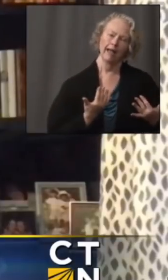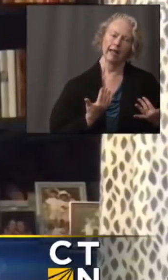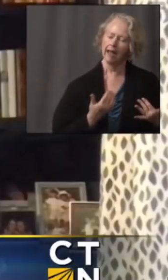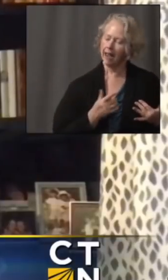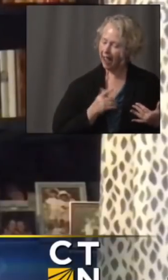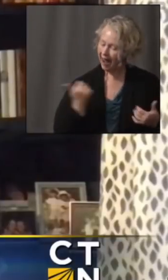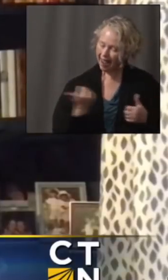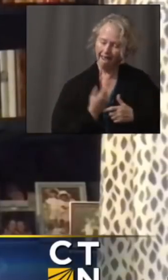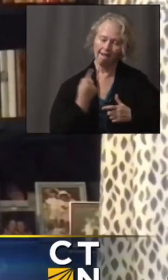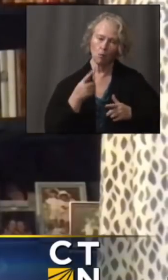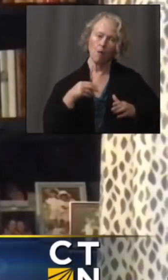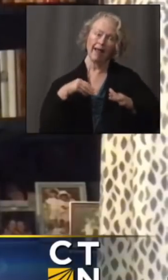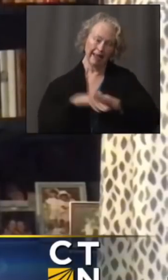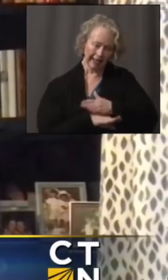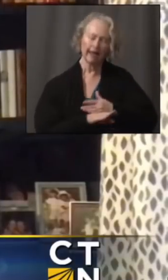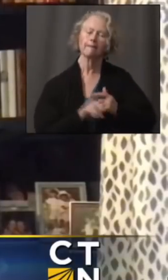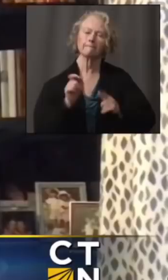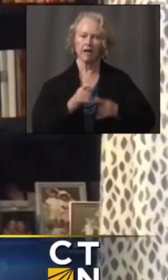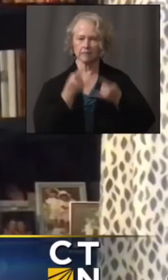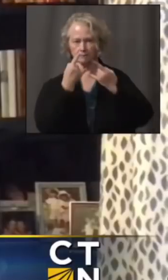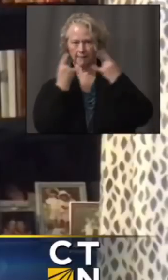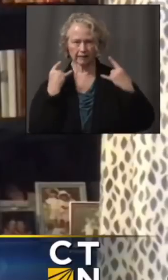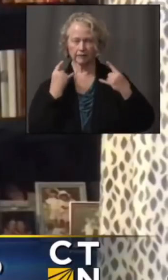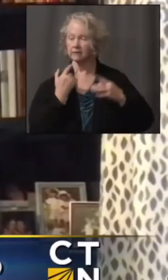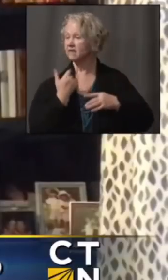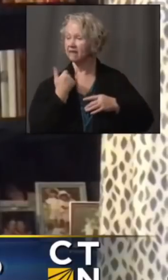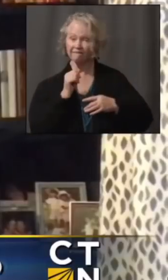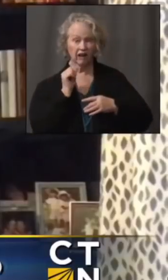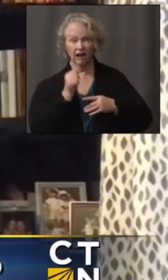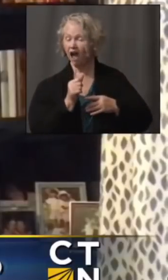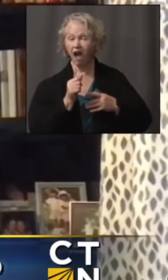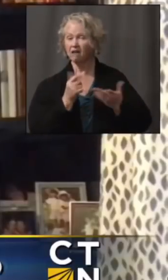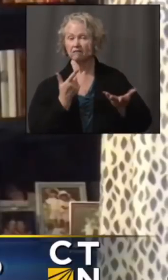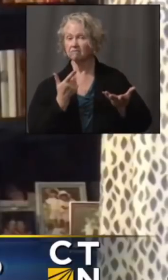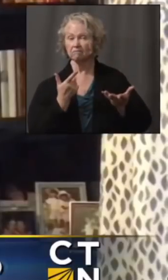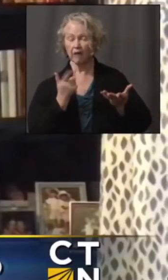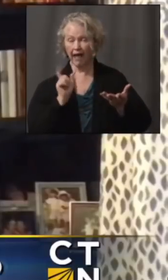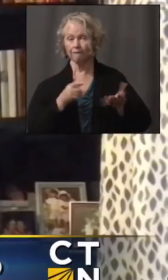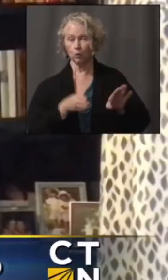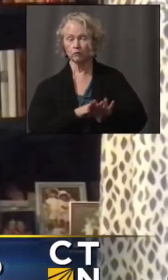mask inside that facility. Otherwise, we're not going to be able to keep these open.